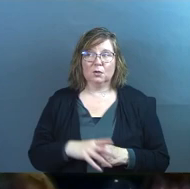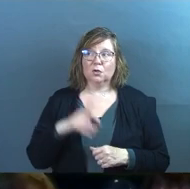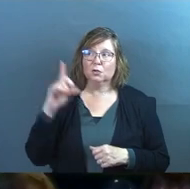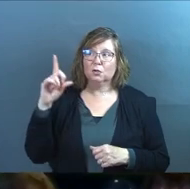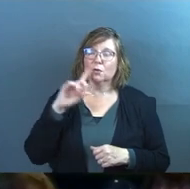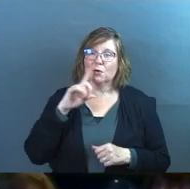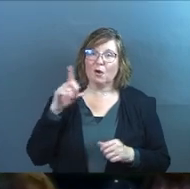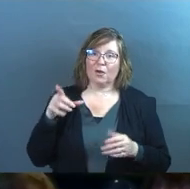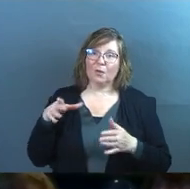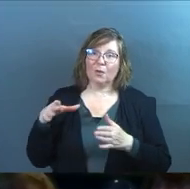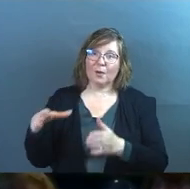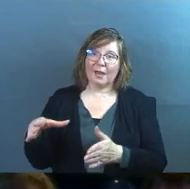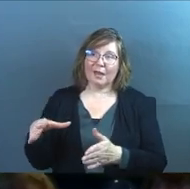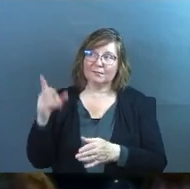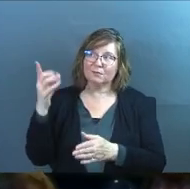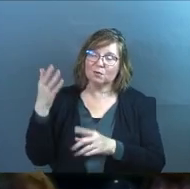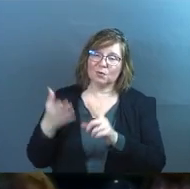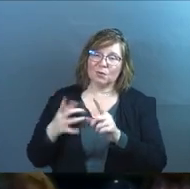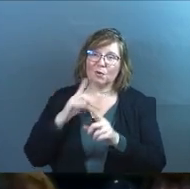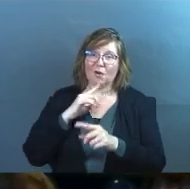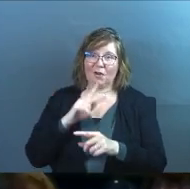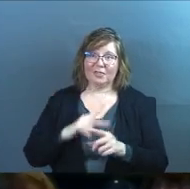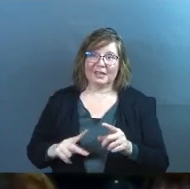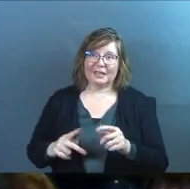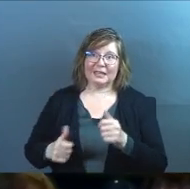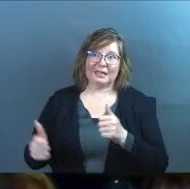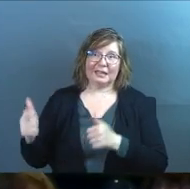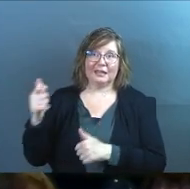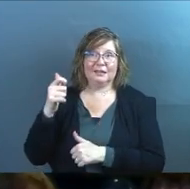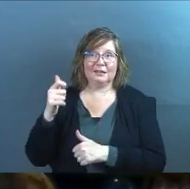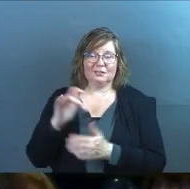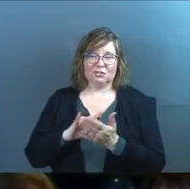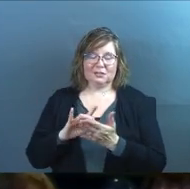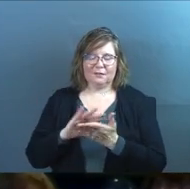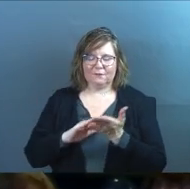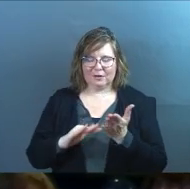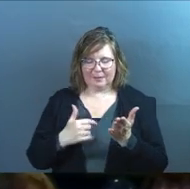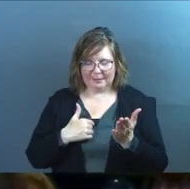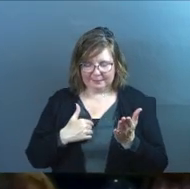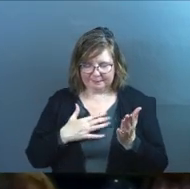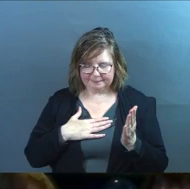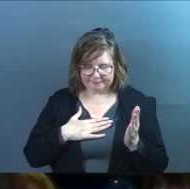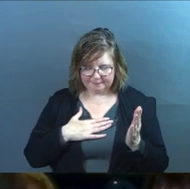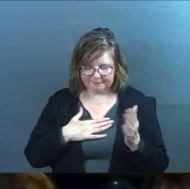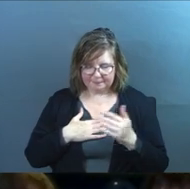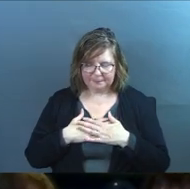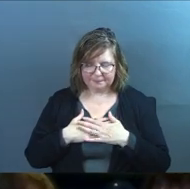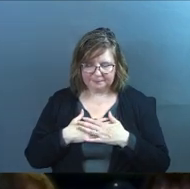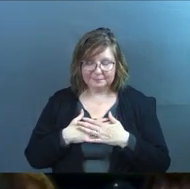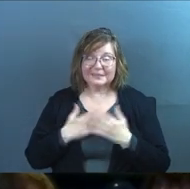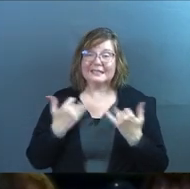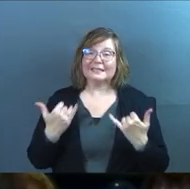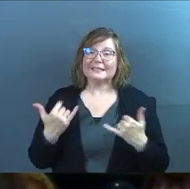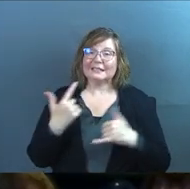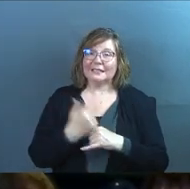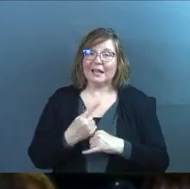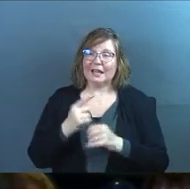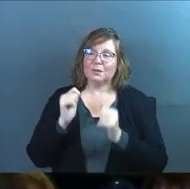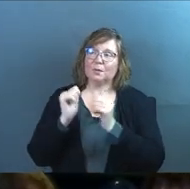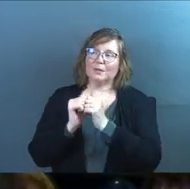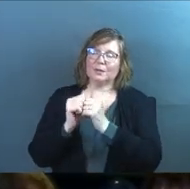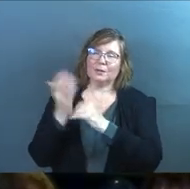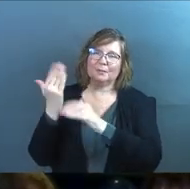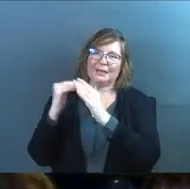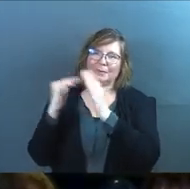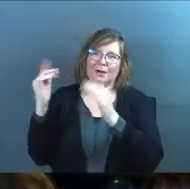You are the way. You are the King, Jesus. Forgive me. Today, you will be with me